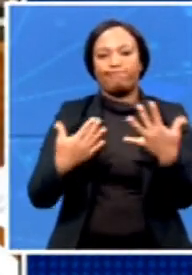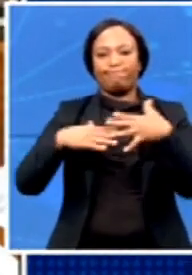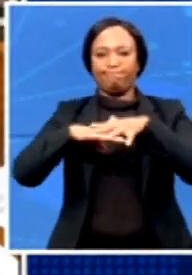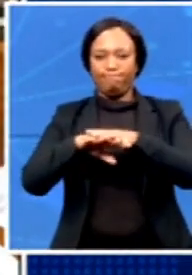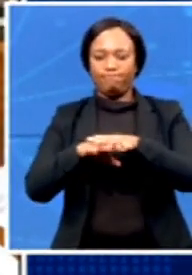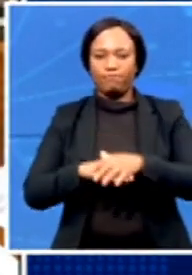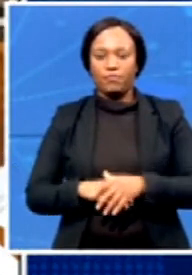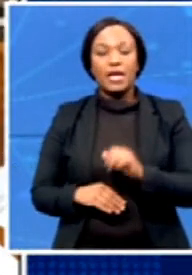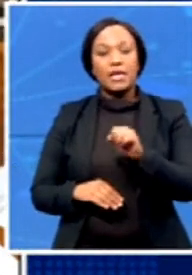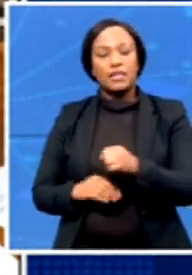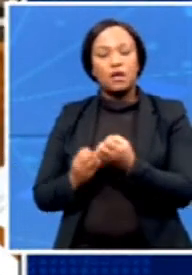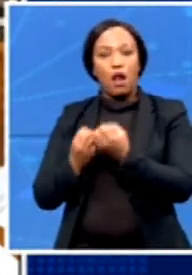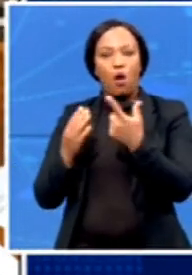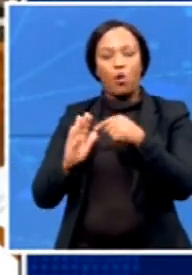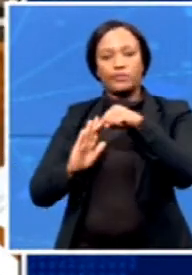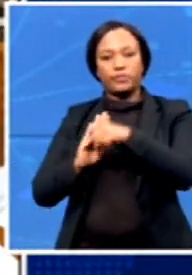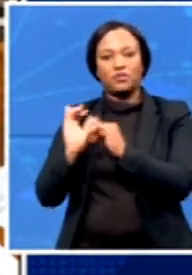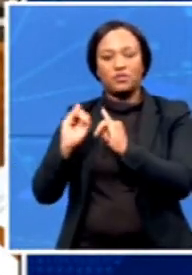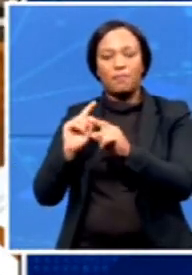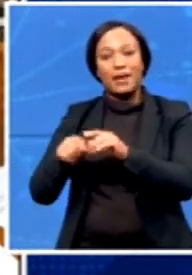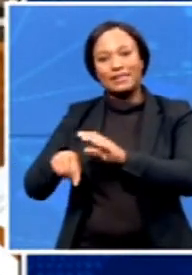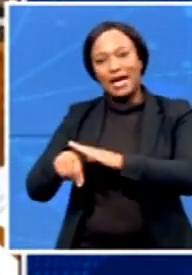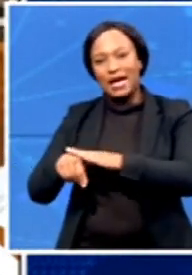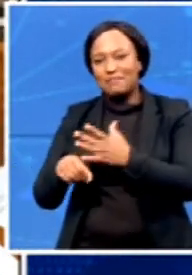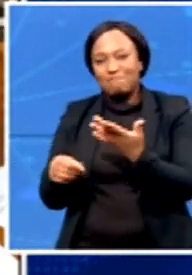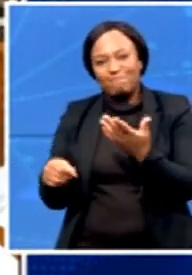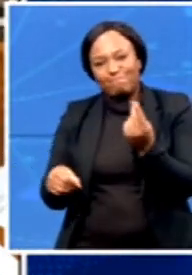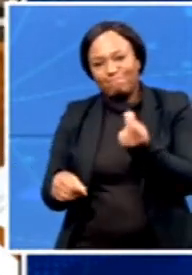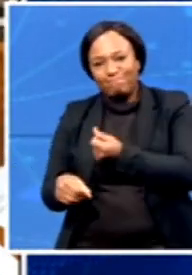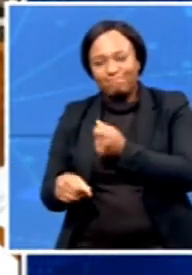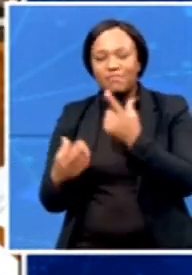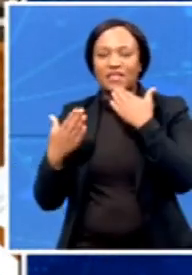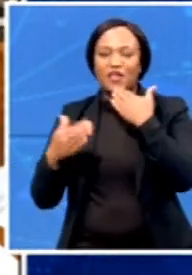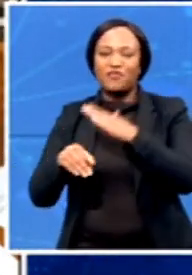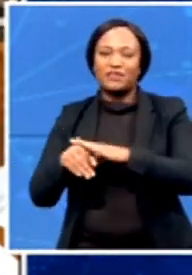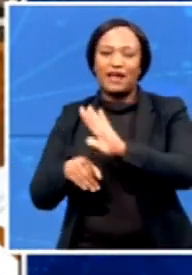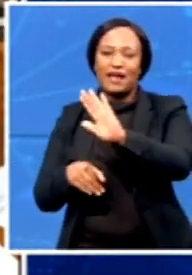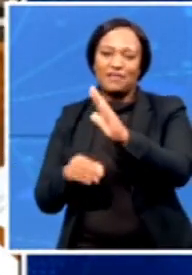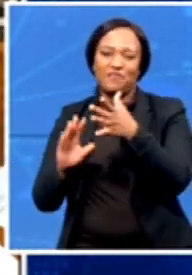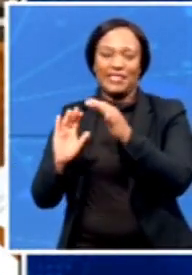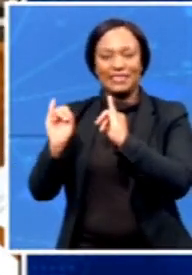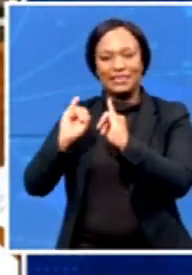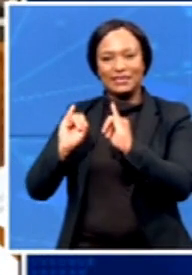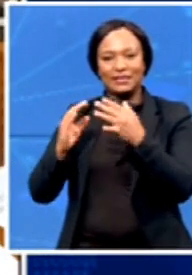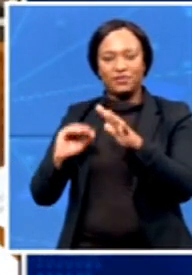doesn't allow. Thank you so much for making the time this morning, and we'll be watching to see